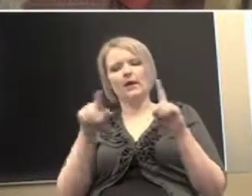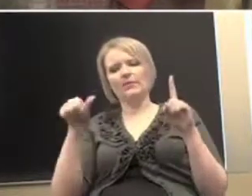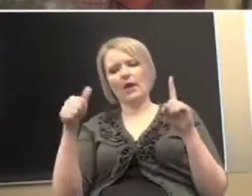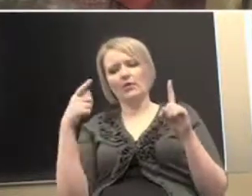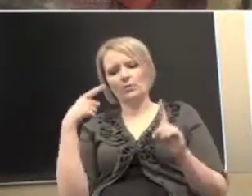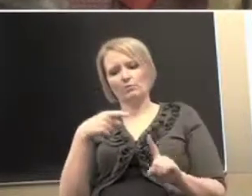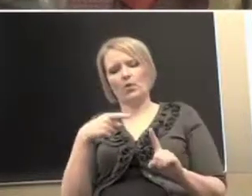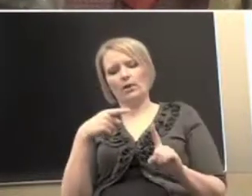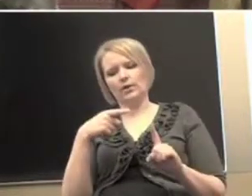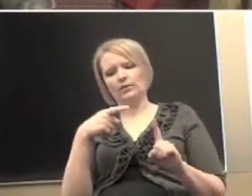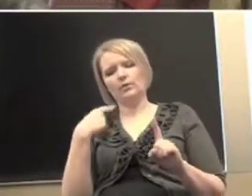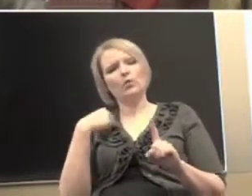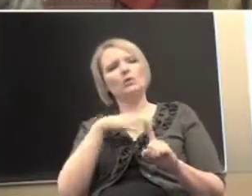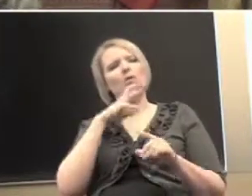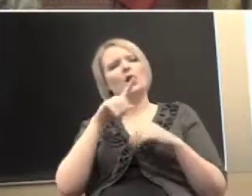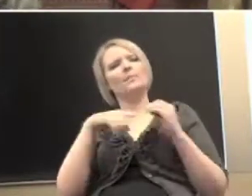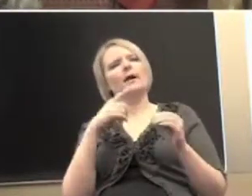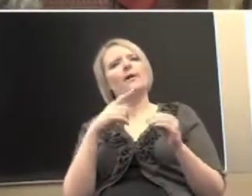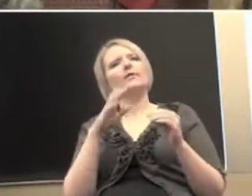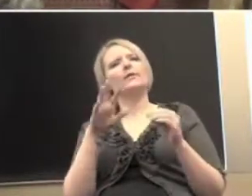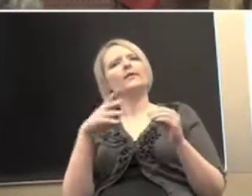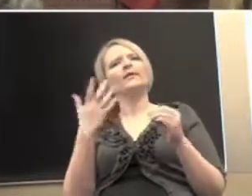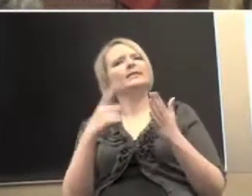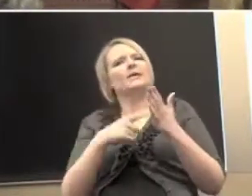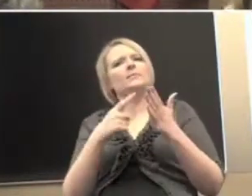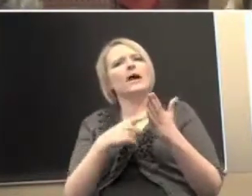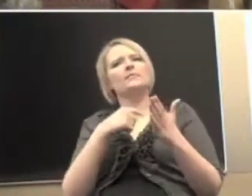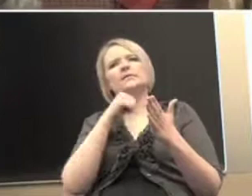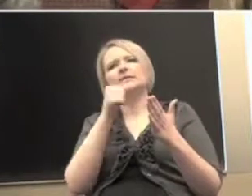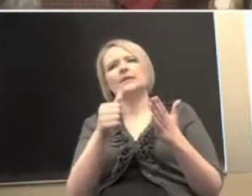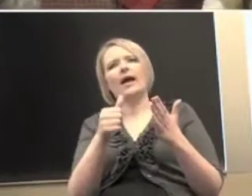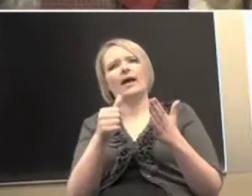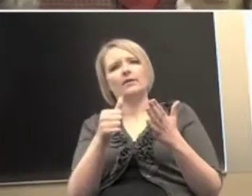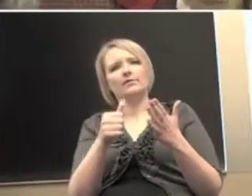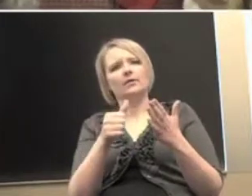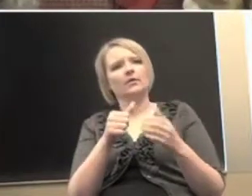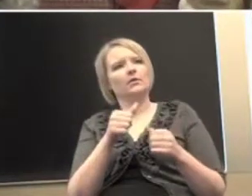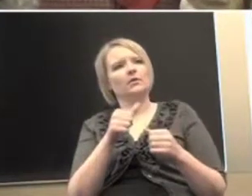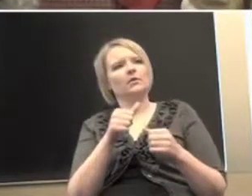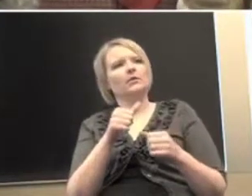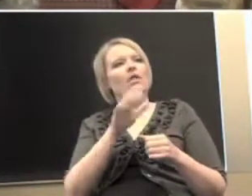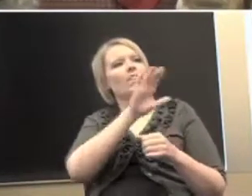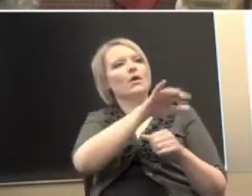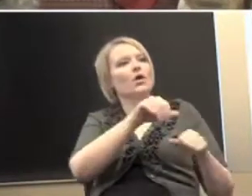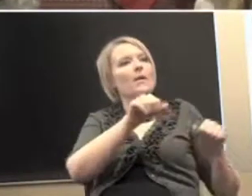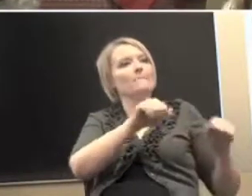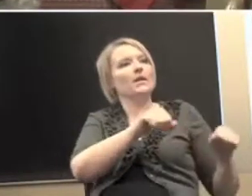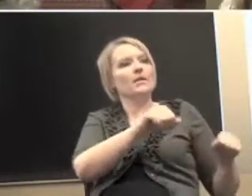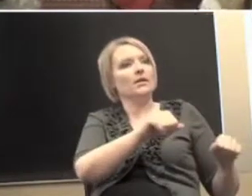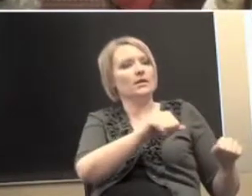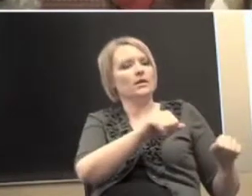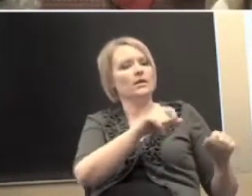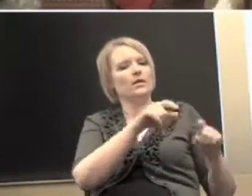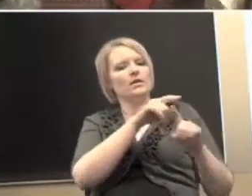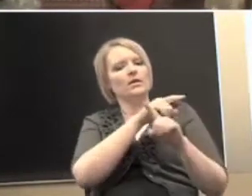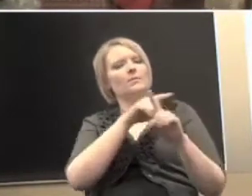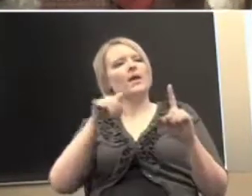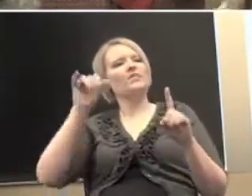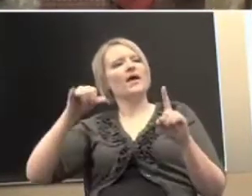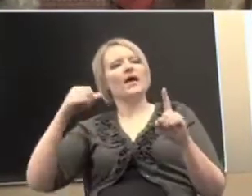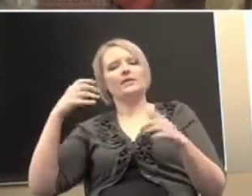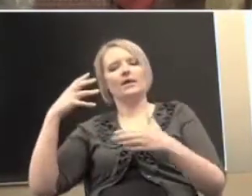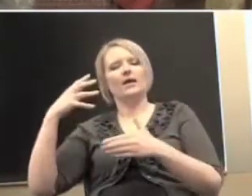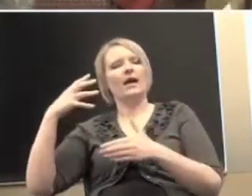I was talking about, we talked about in the group, is that sometimes it's not a matter of ability for work-wise, but that outside stimulus and